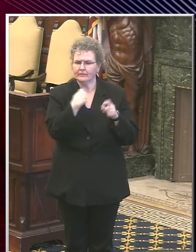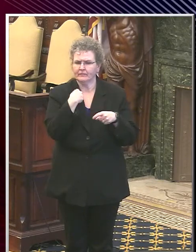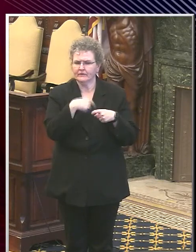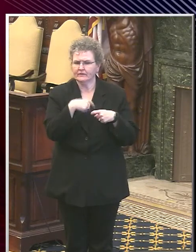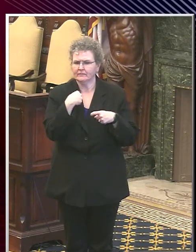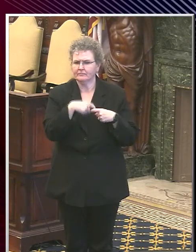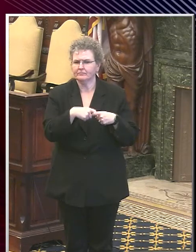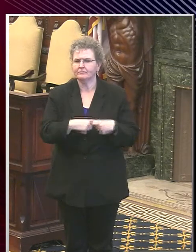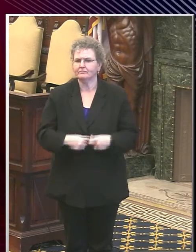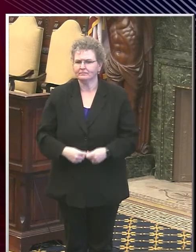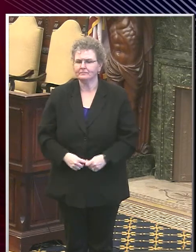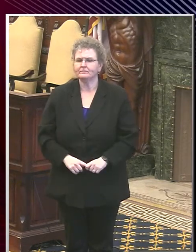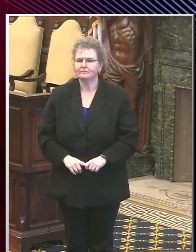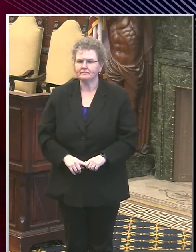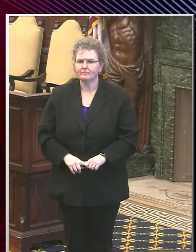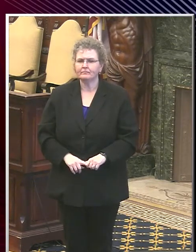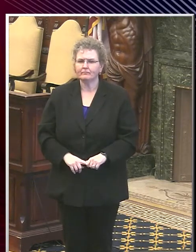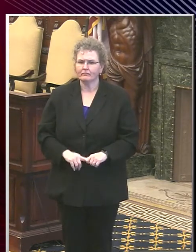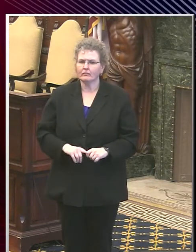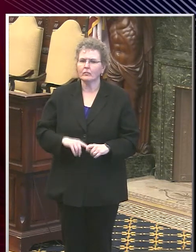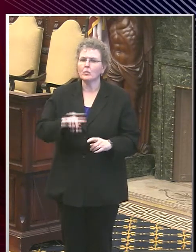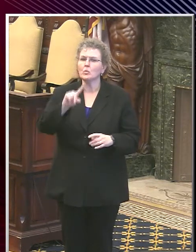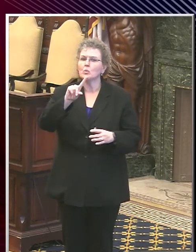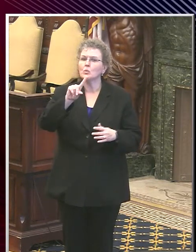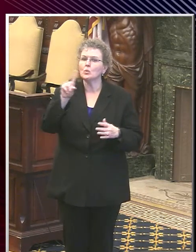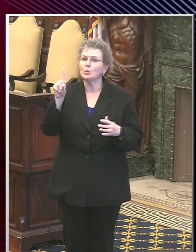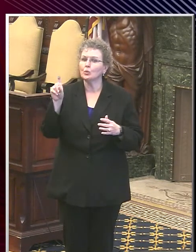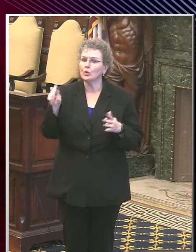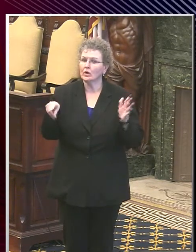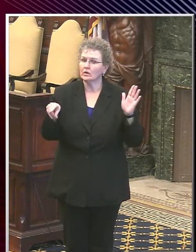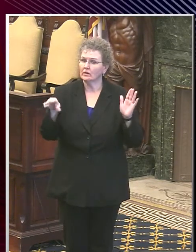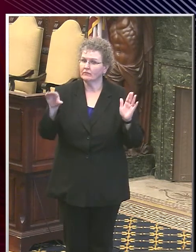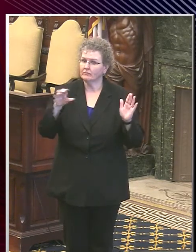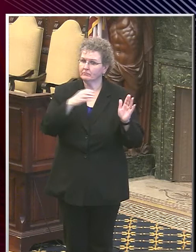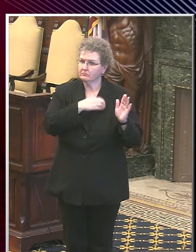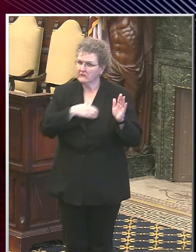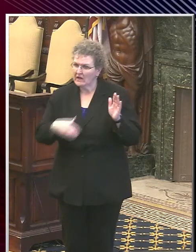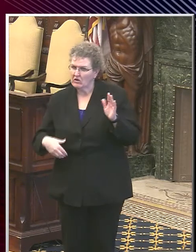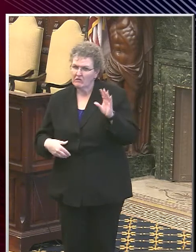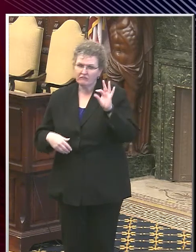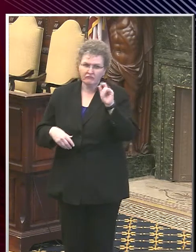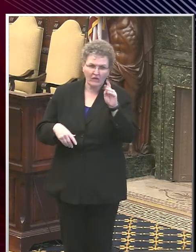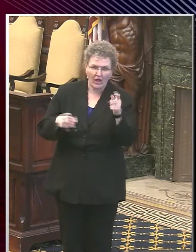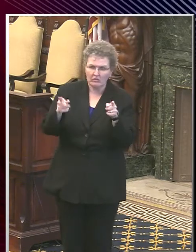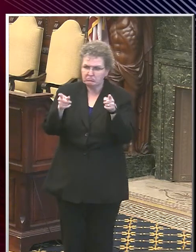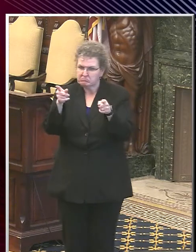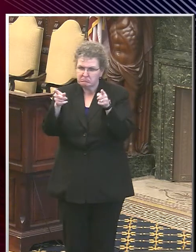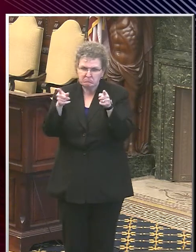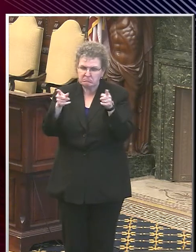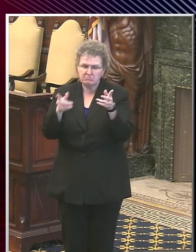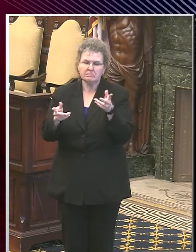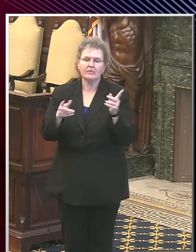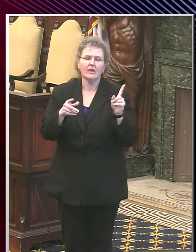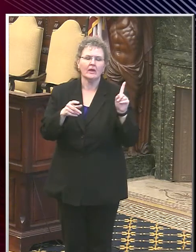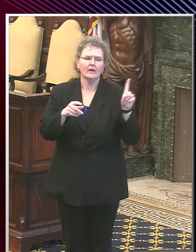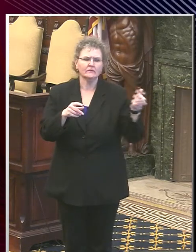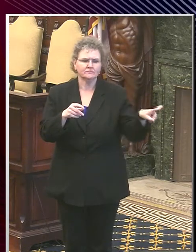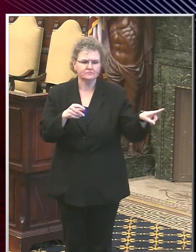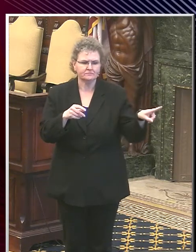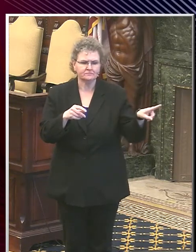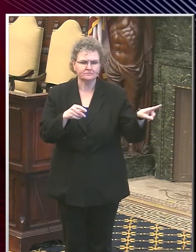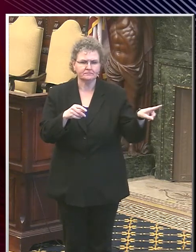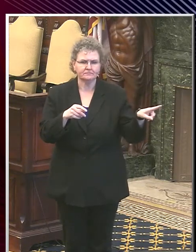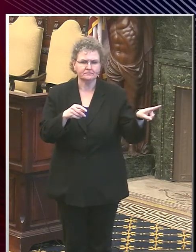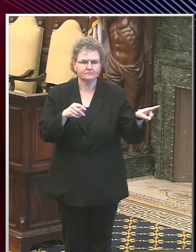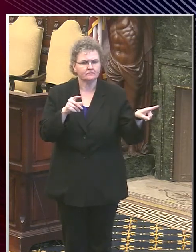no. Gracias, Charlene. The question, and I don't know if Mayor or Dr. Farley would like to address it, is just to provide reassurance to citizens of the city